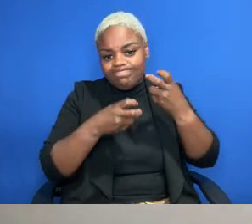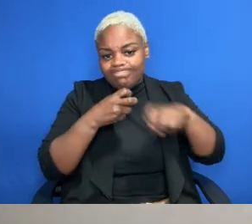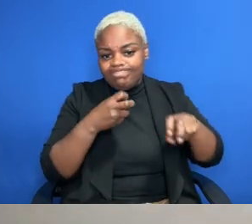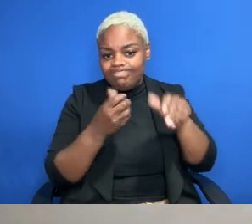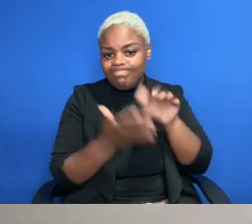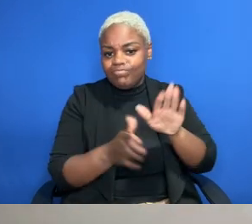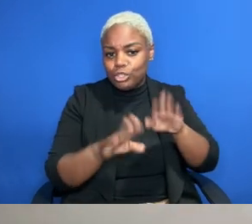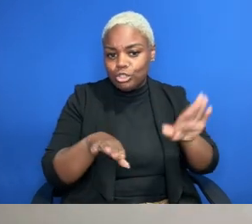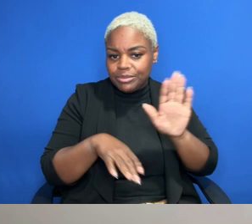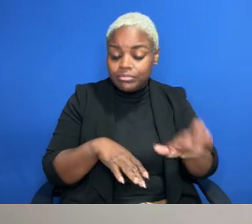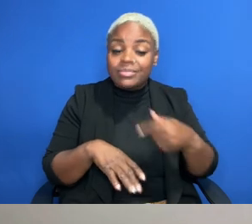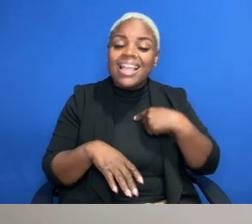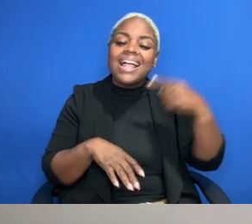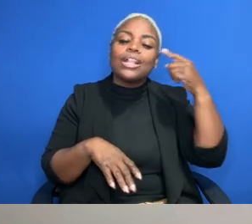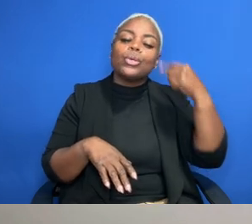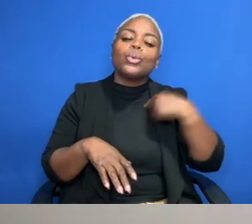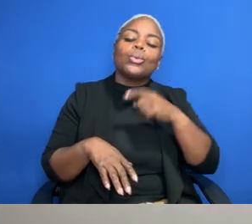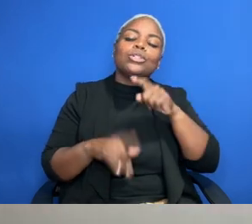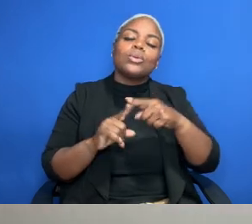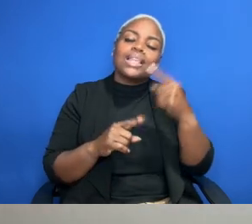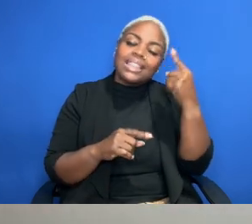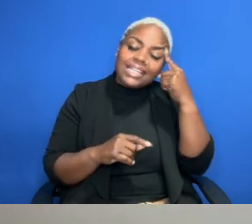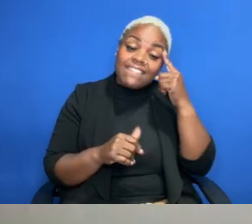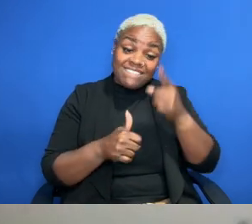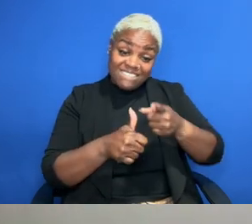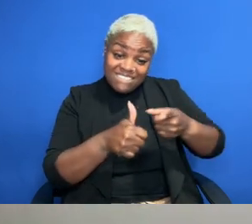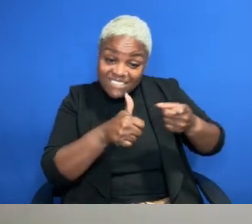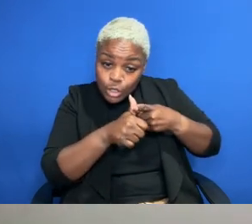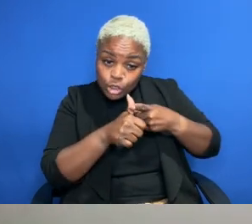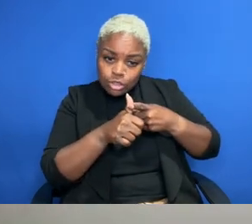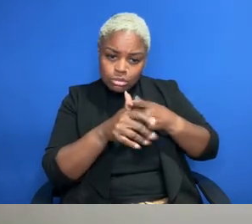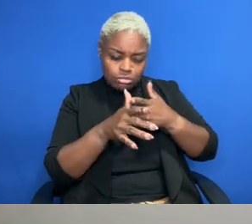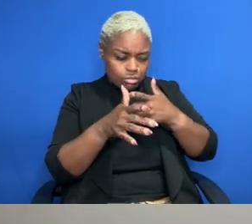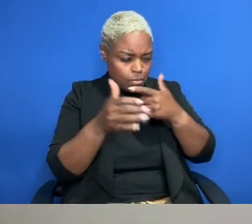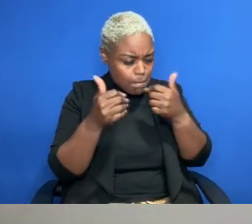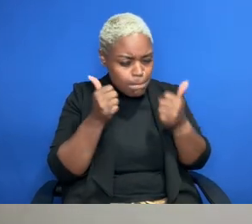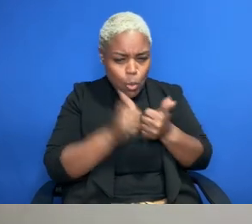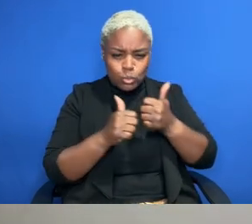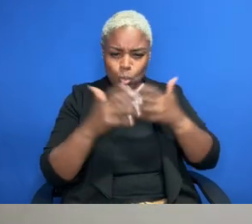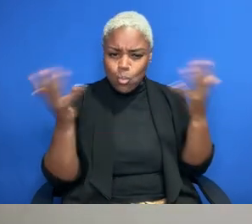their child's difficulties. So I think we really need to think